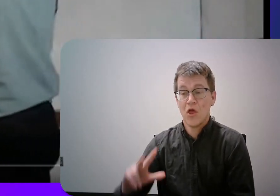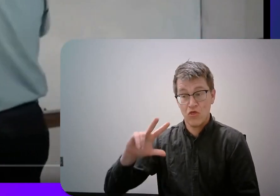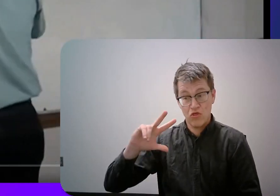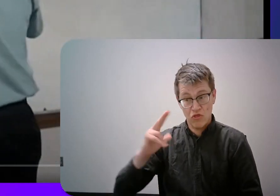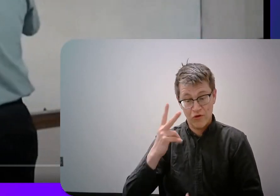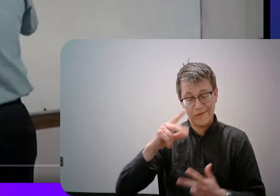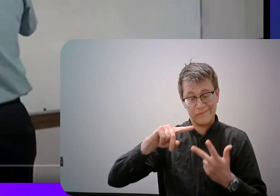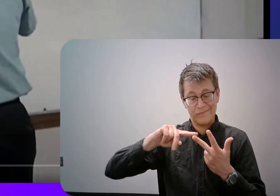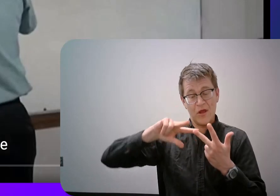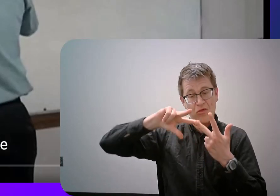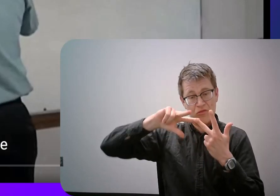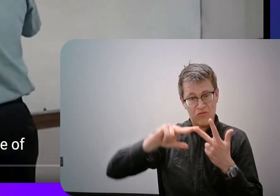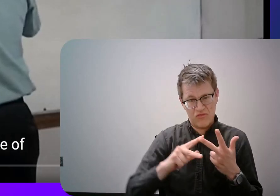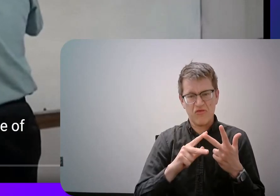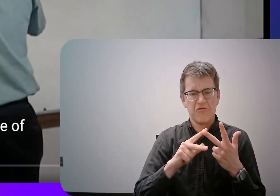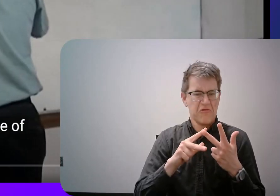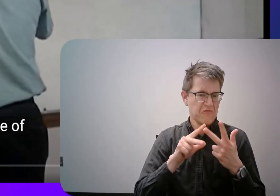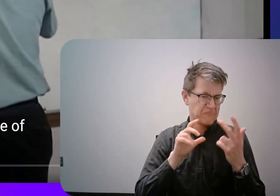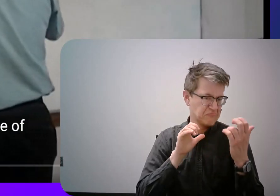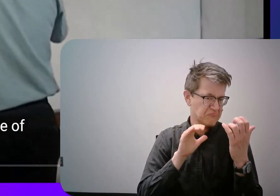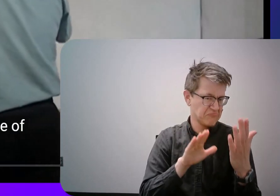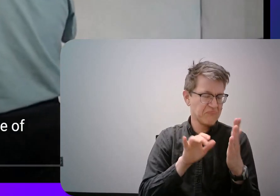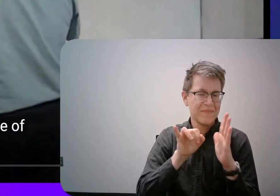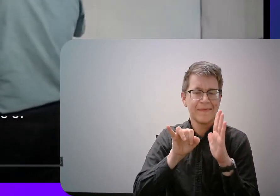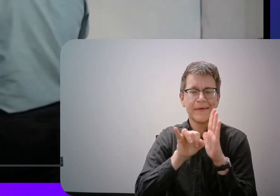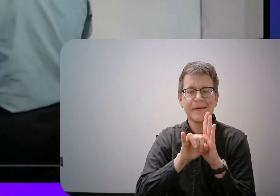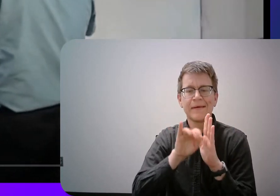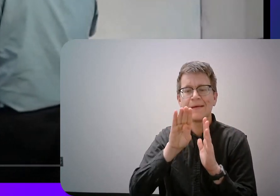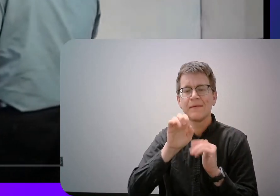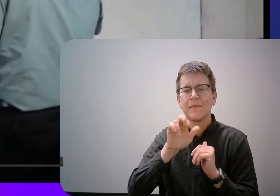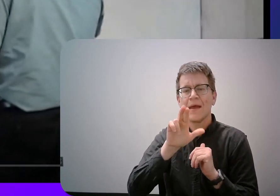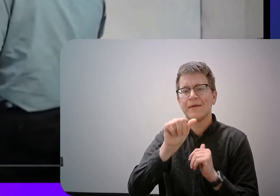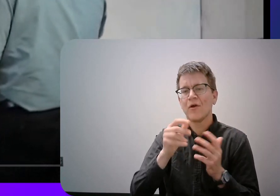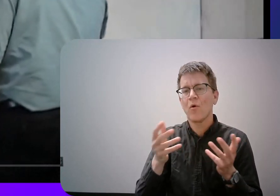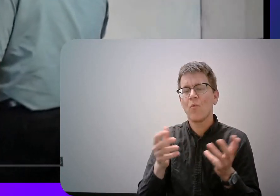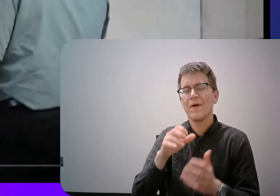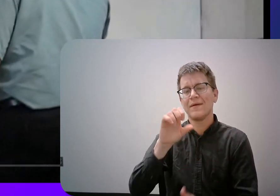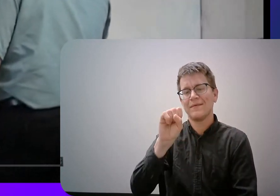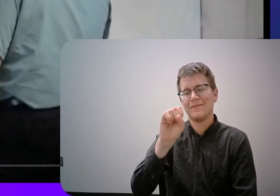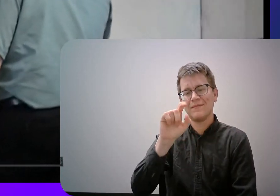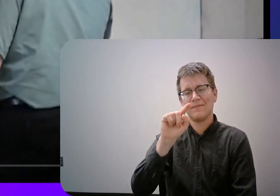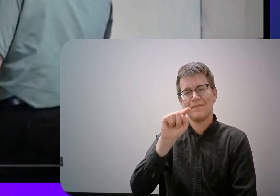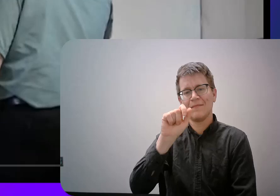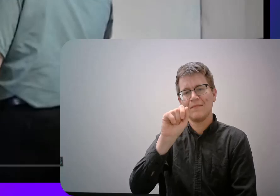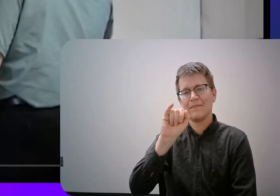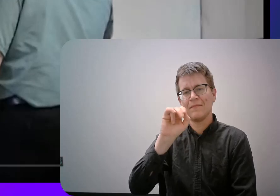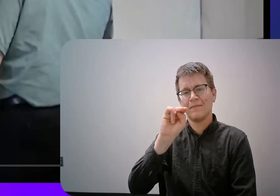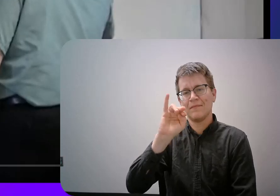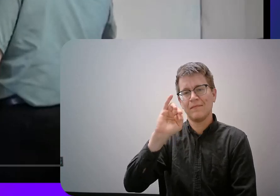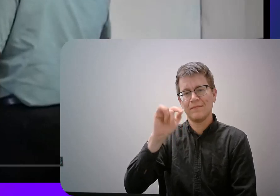So, third method, number 3, of bacterial identification is staining.